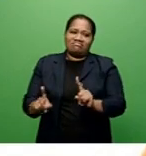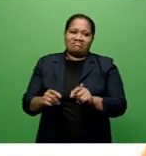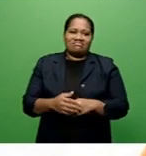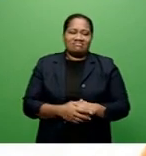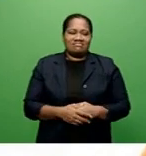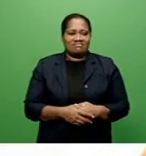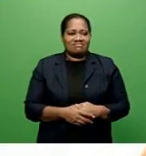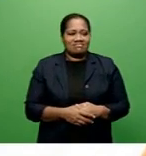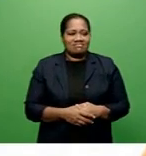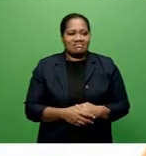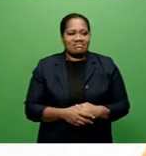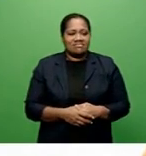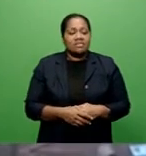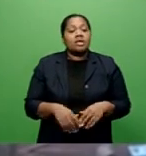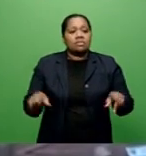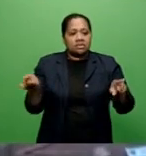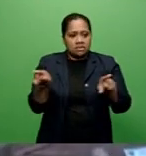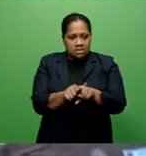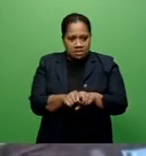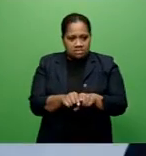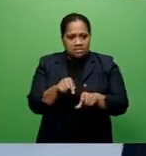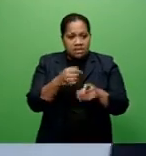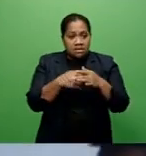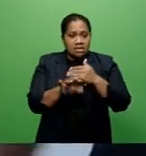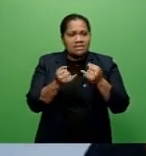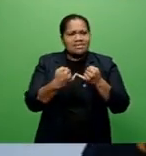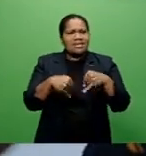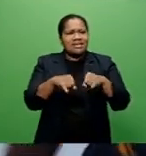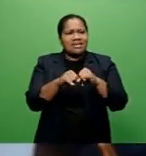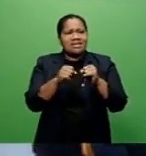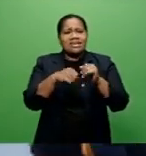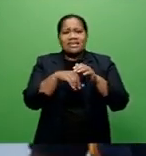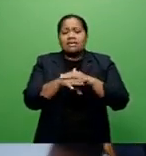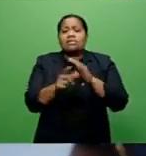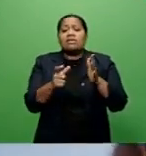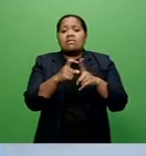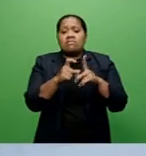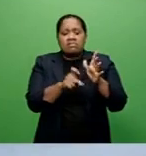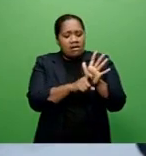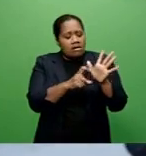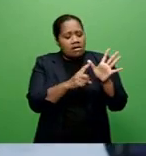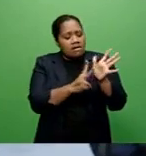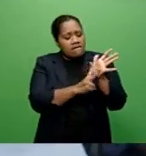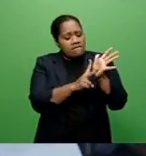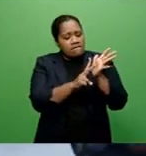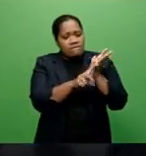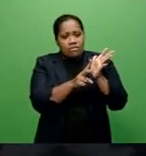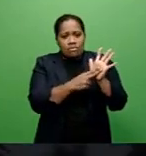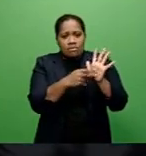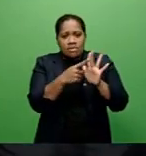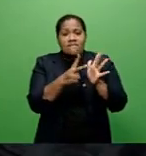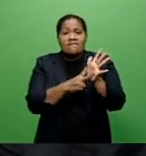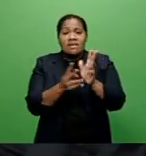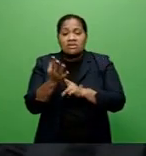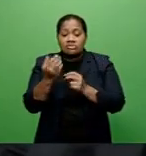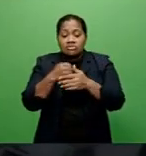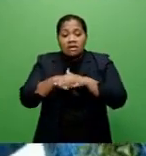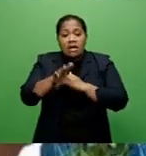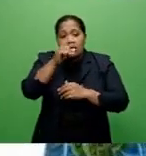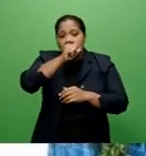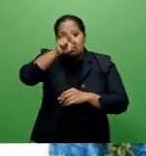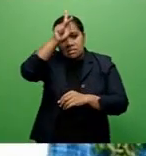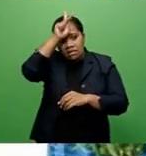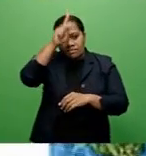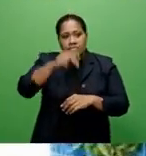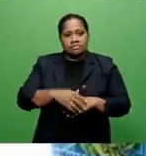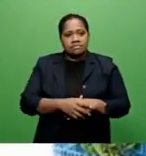Christopher says they were on the same uninhabited island near Dravuni village, Kandavu, separated by the rugged terrain. And I told him, hey, there's